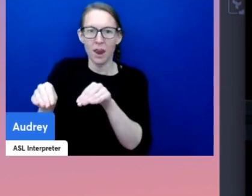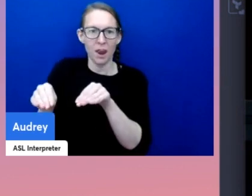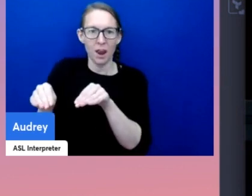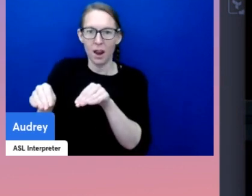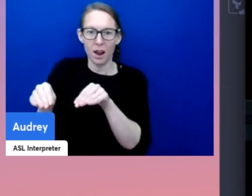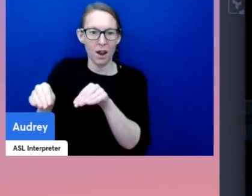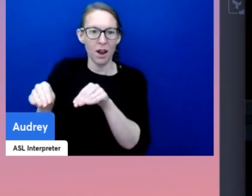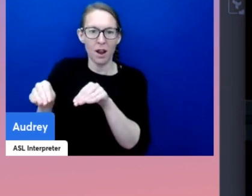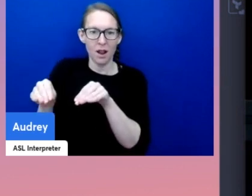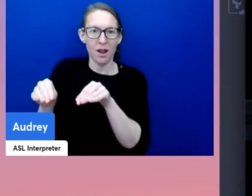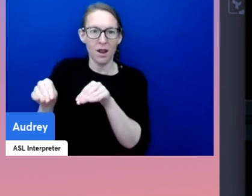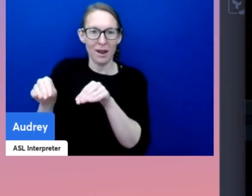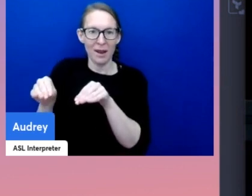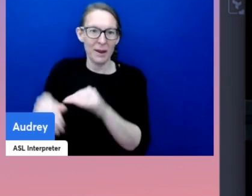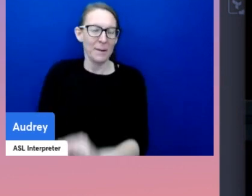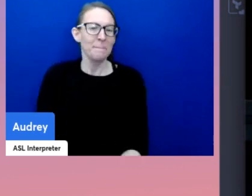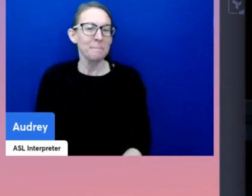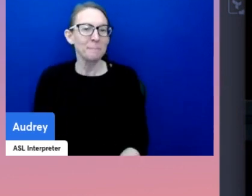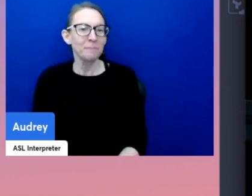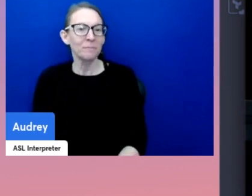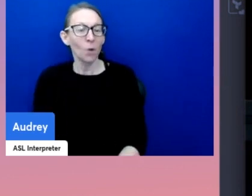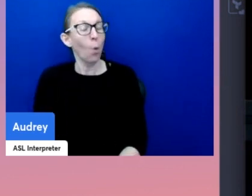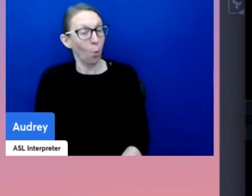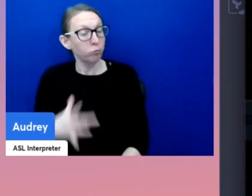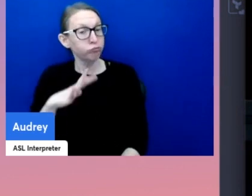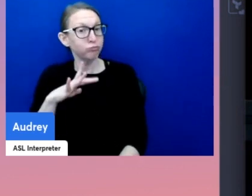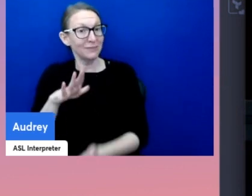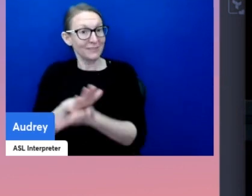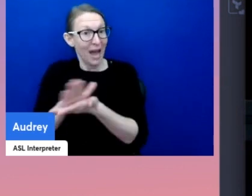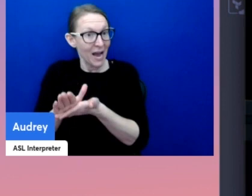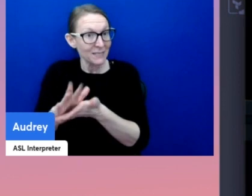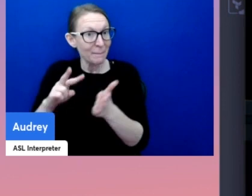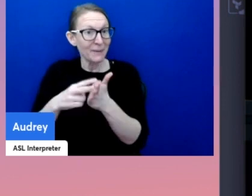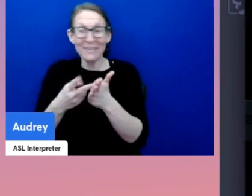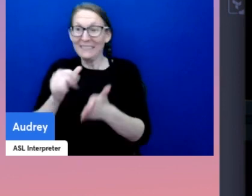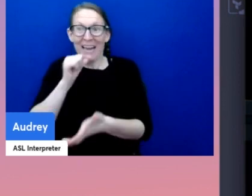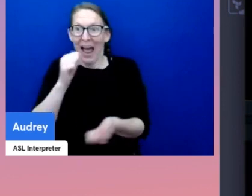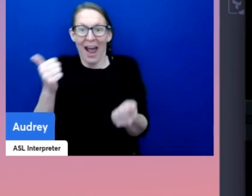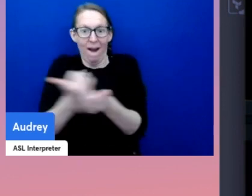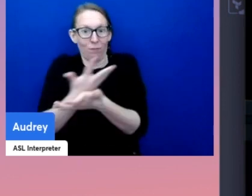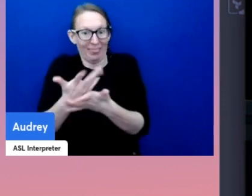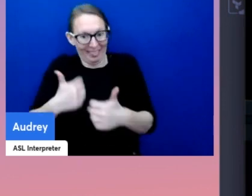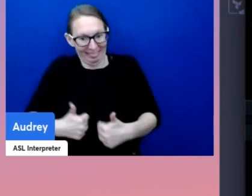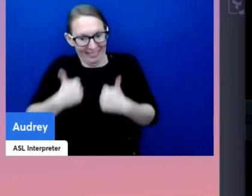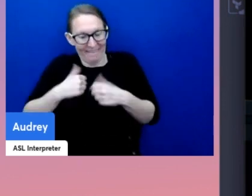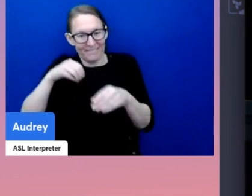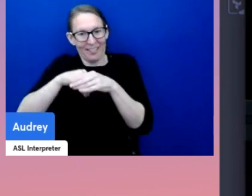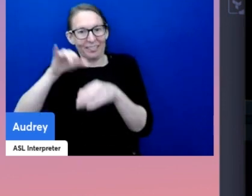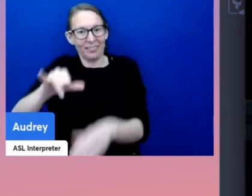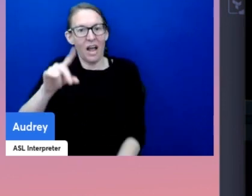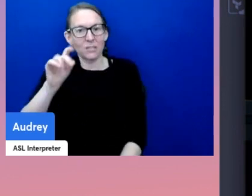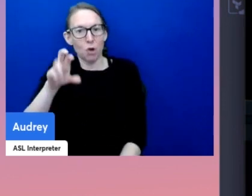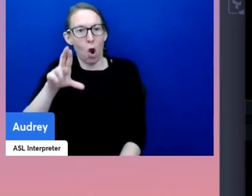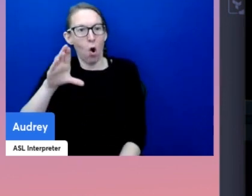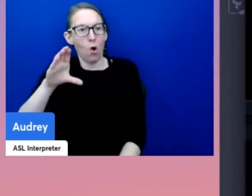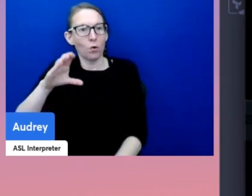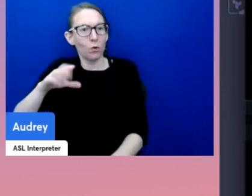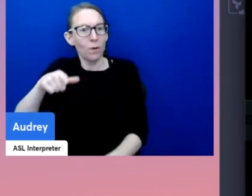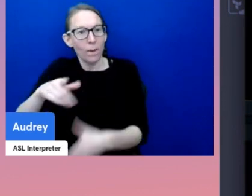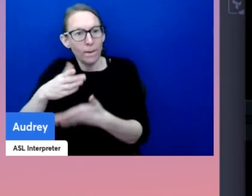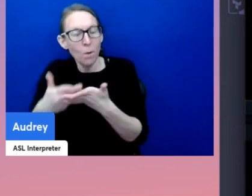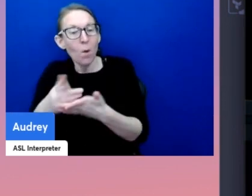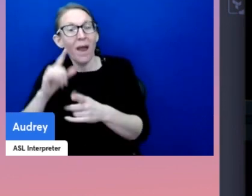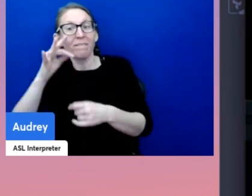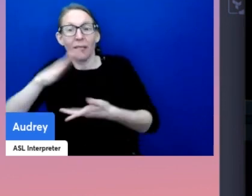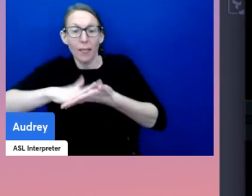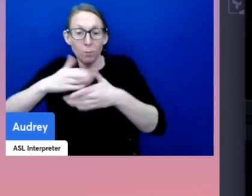So this is nice, because now everything lives in this Docker component. And when my laptop breaks, or when I need to get a